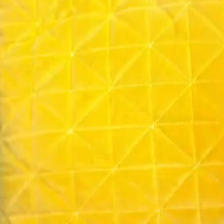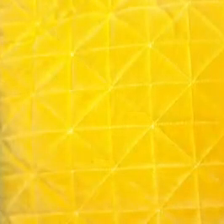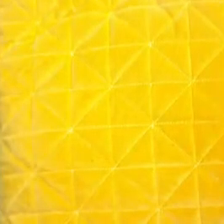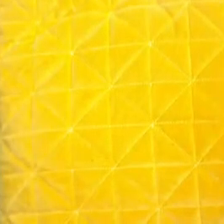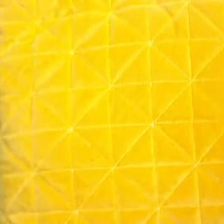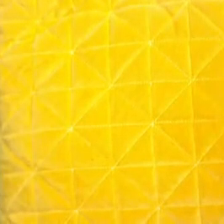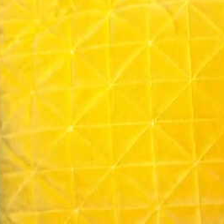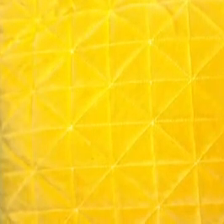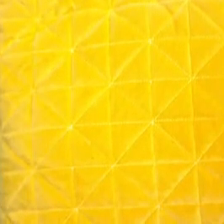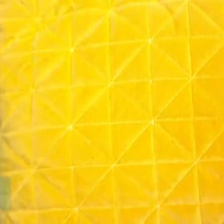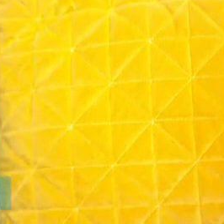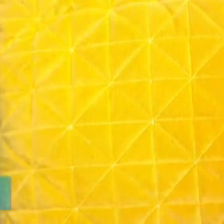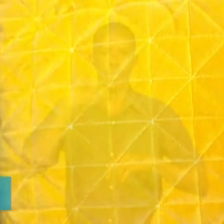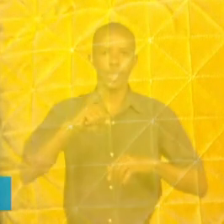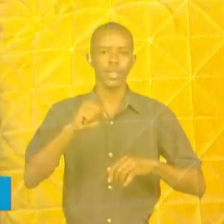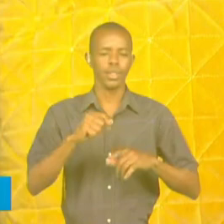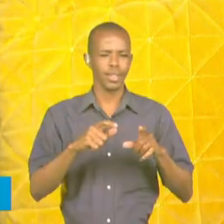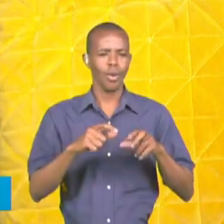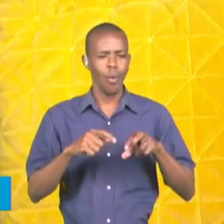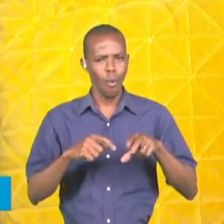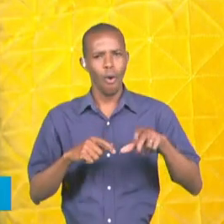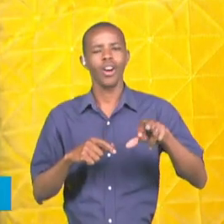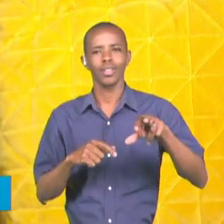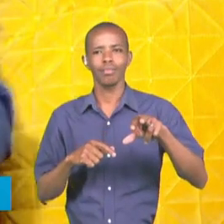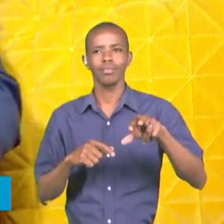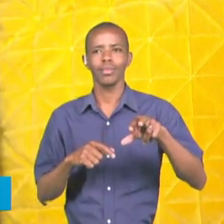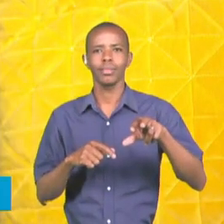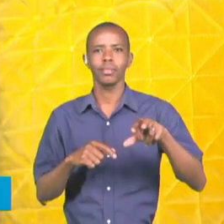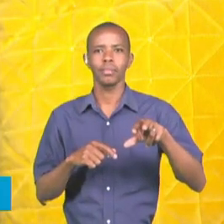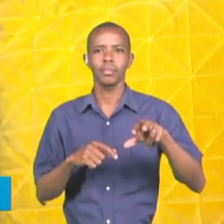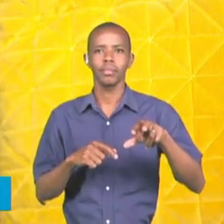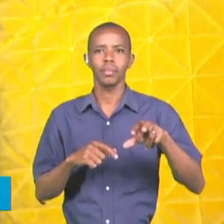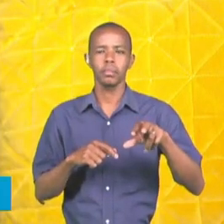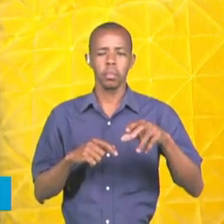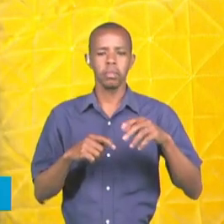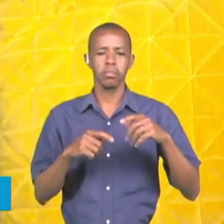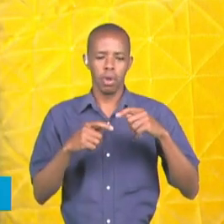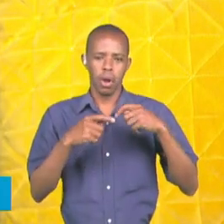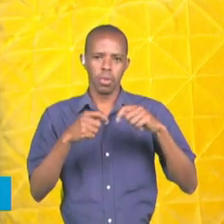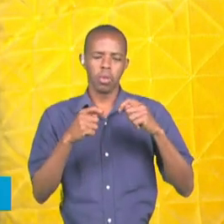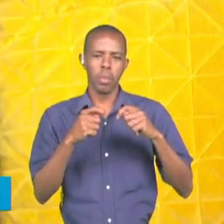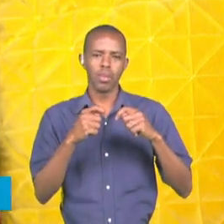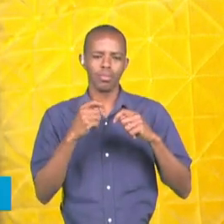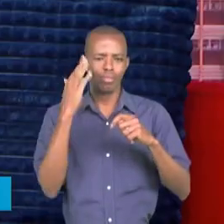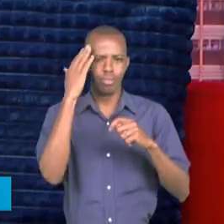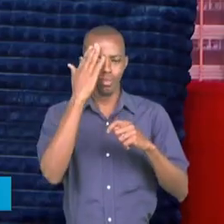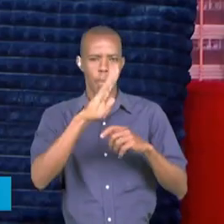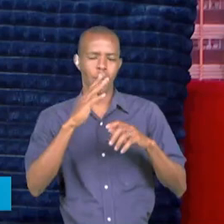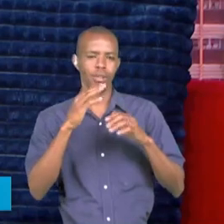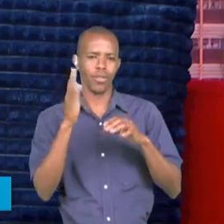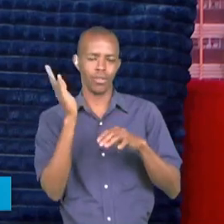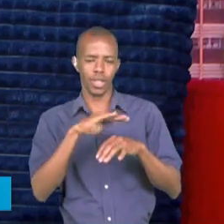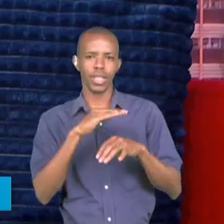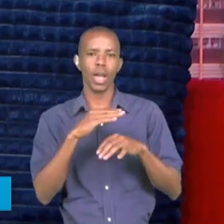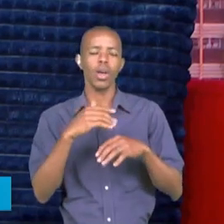Welcome back to Morning Live. Yes, Hodia kind of walked out. She was going just to kind of just sort out her makeup. And then now when you go